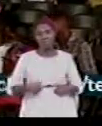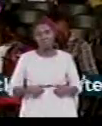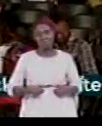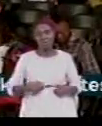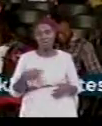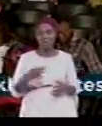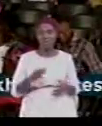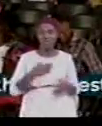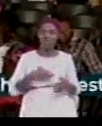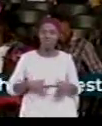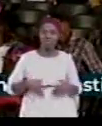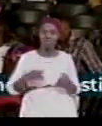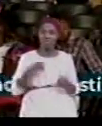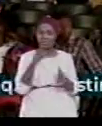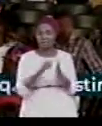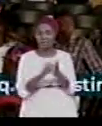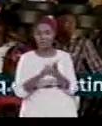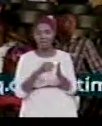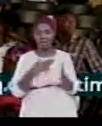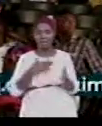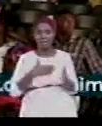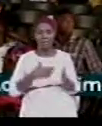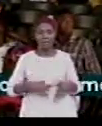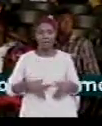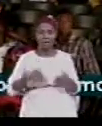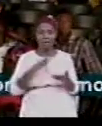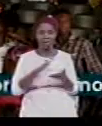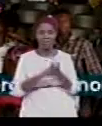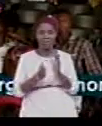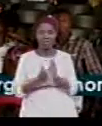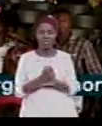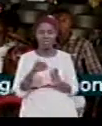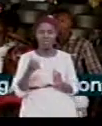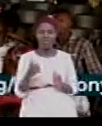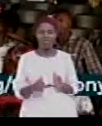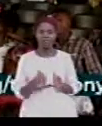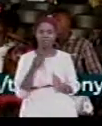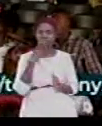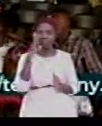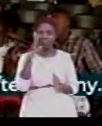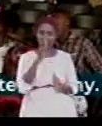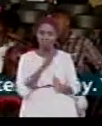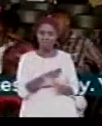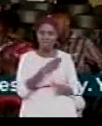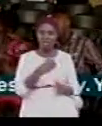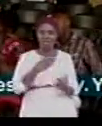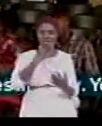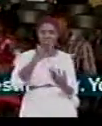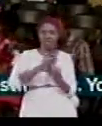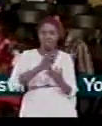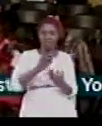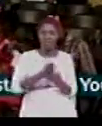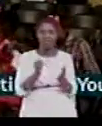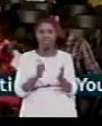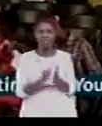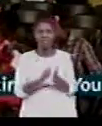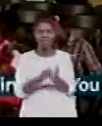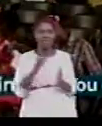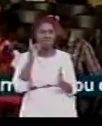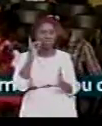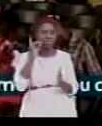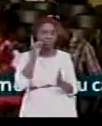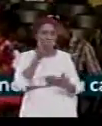been a mess to the extent that his daughter angrily took him back to his elder brother's house out of